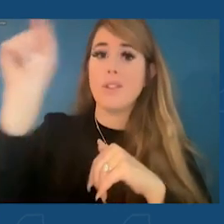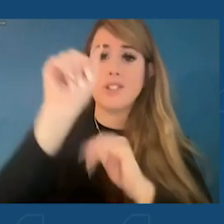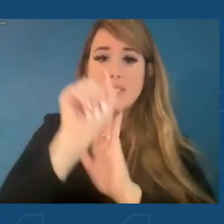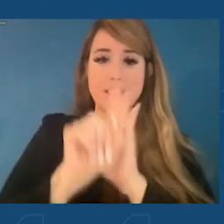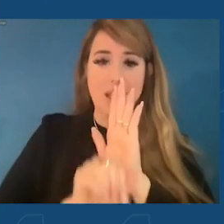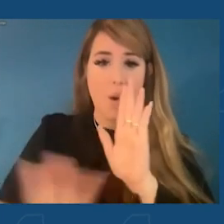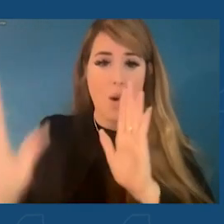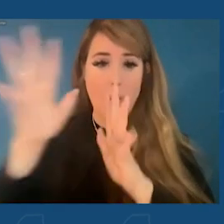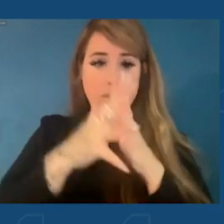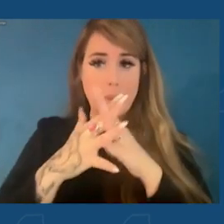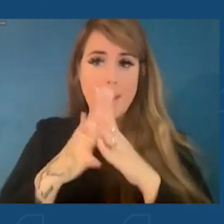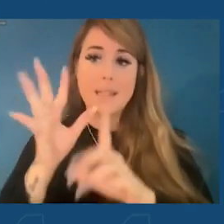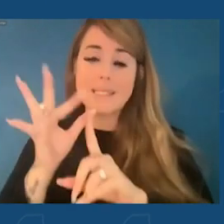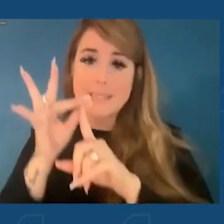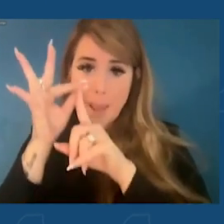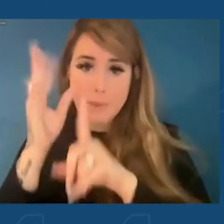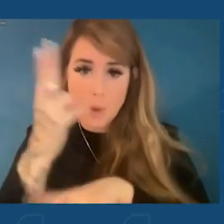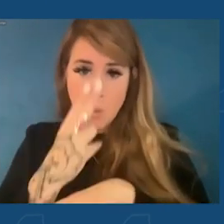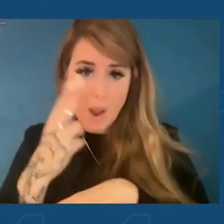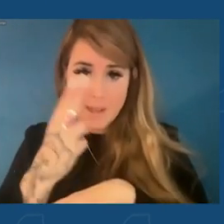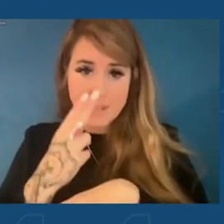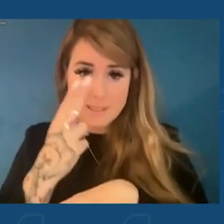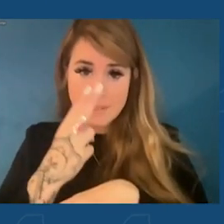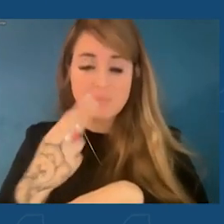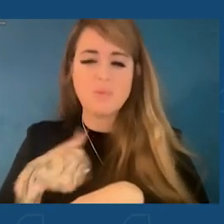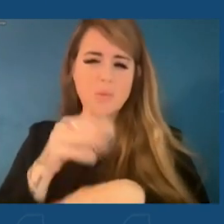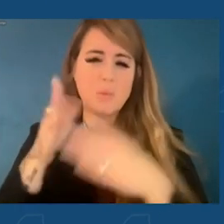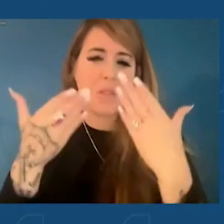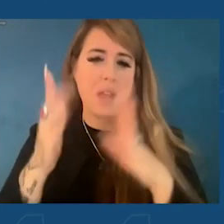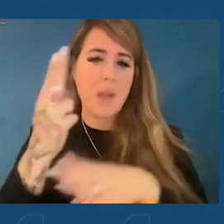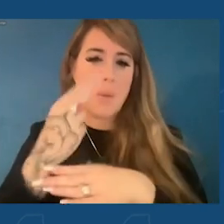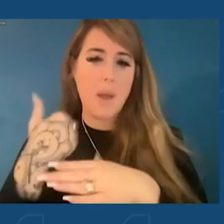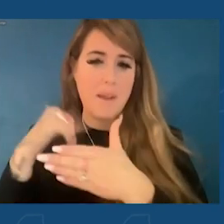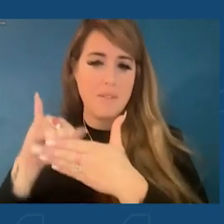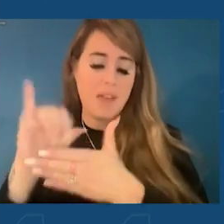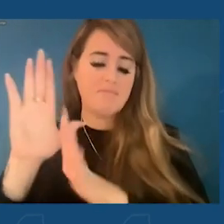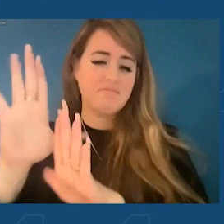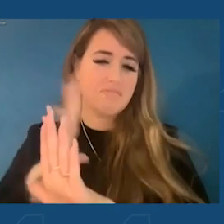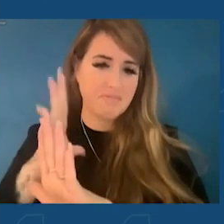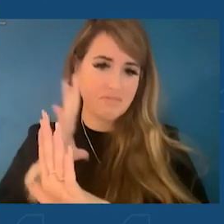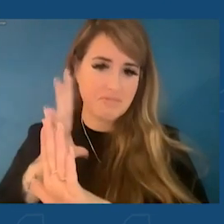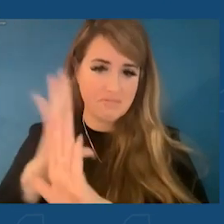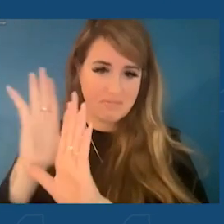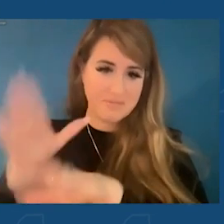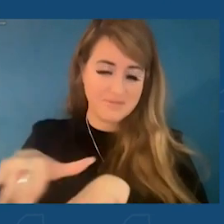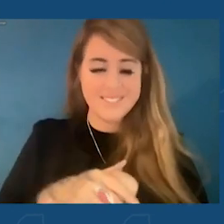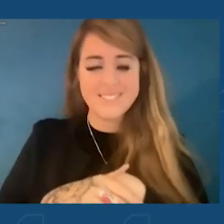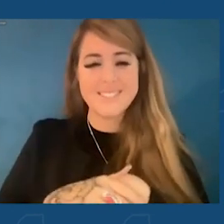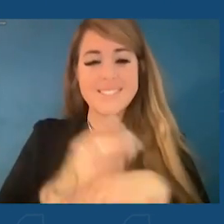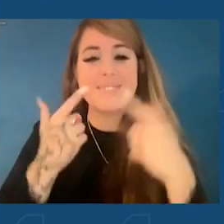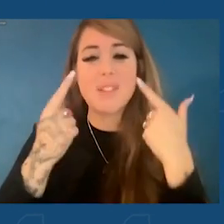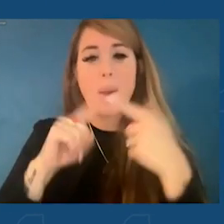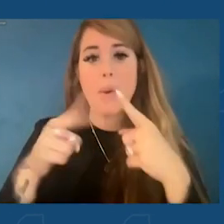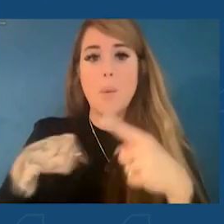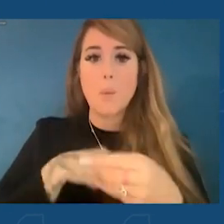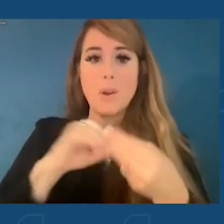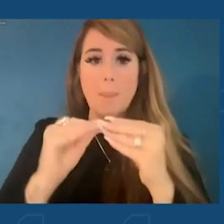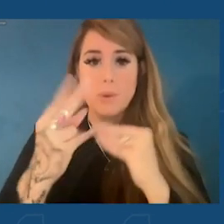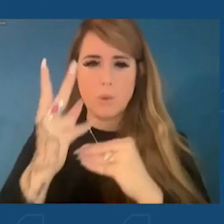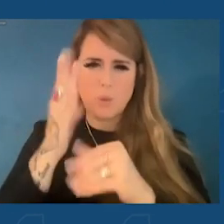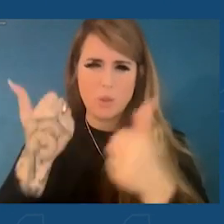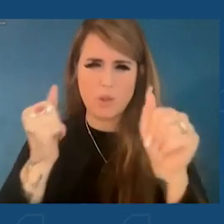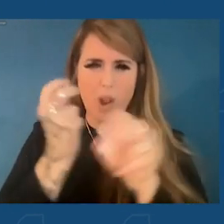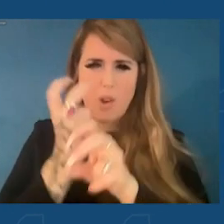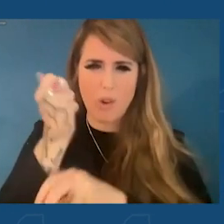except for Hawaii. We'll let Hawaii have that one. I mean, that's all right. But we're number 2, and we're going to try harder.